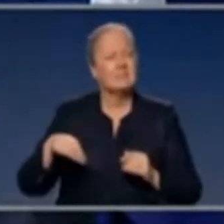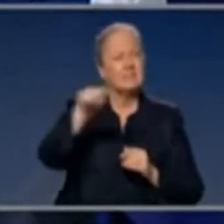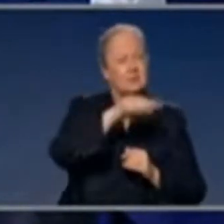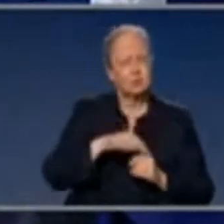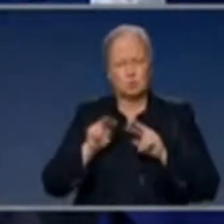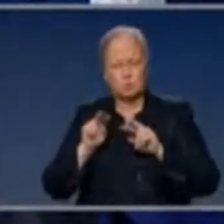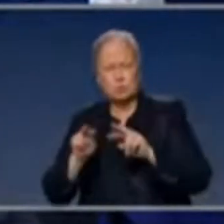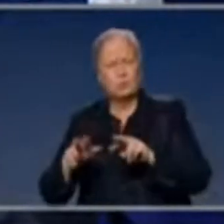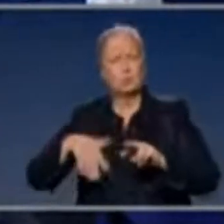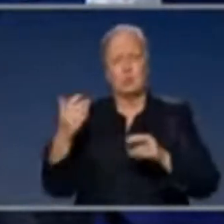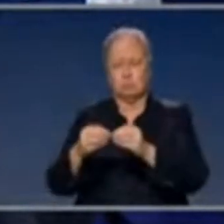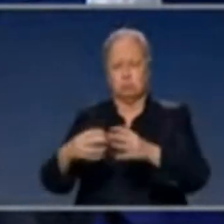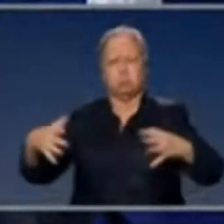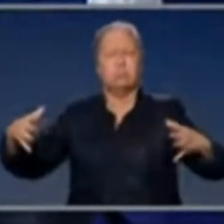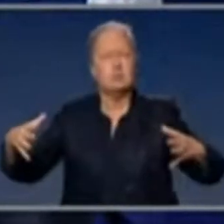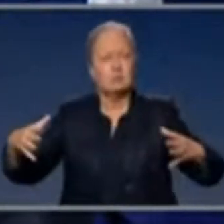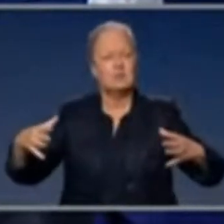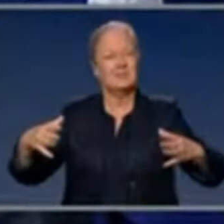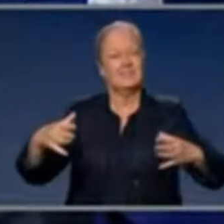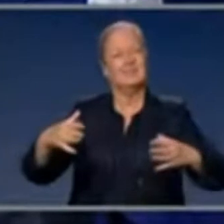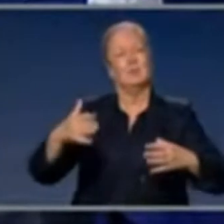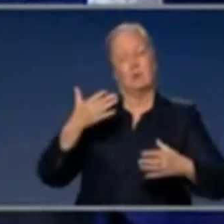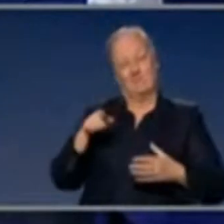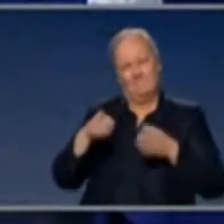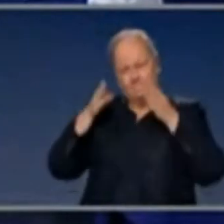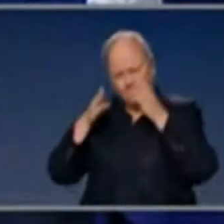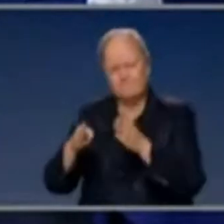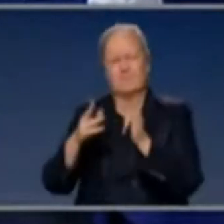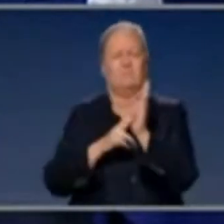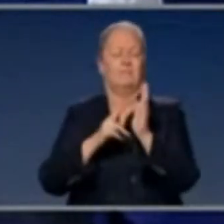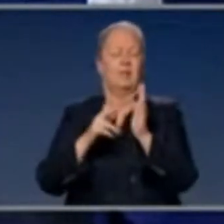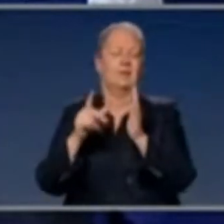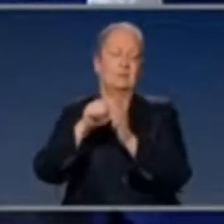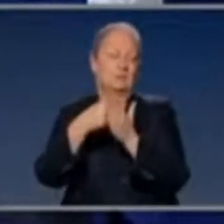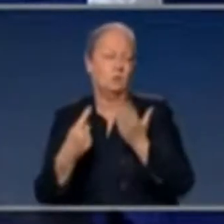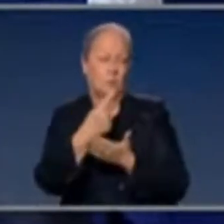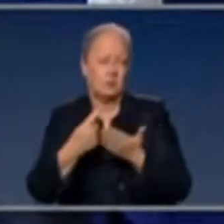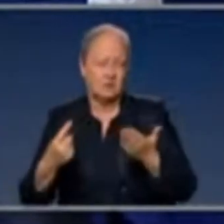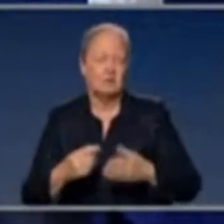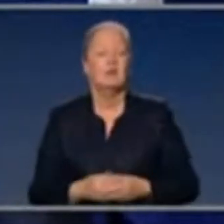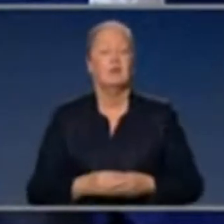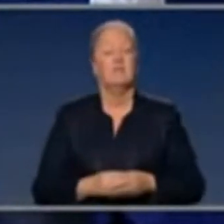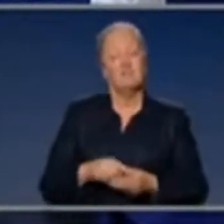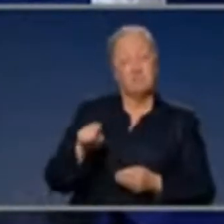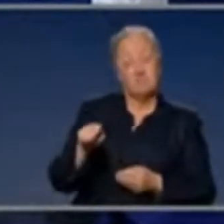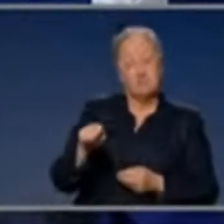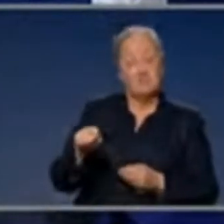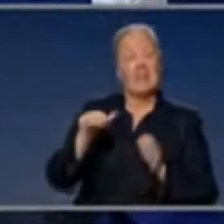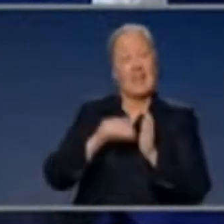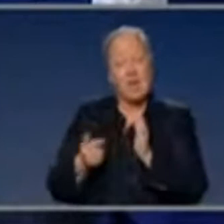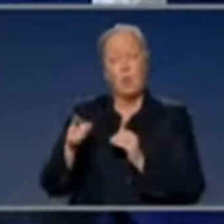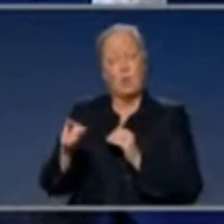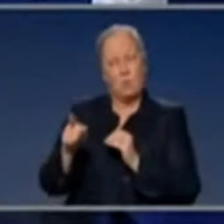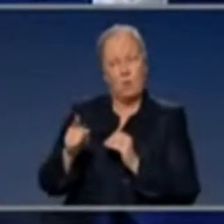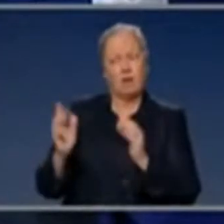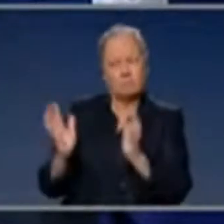of this outbreak, and that's good news, and we want to keep it that way. So we are upgrading the activities of that group that has been meeting now together for